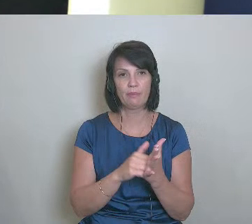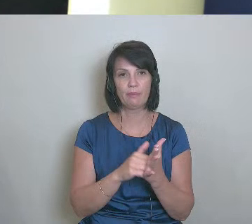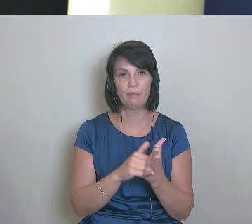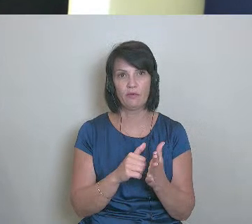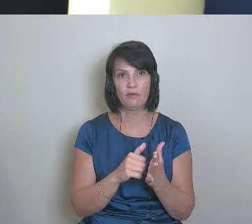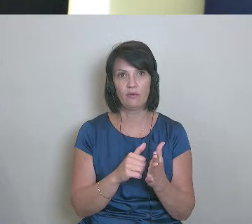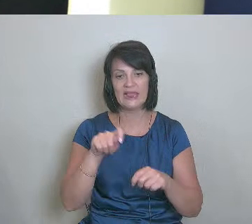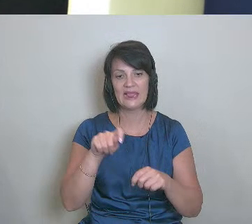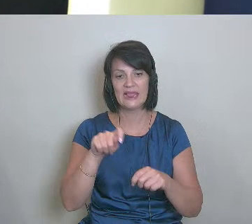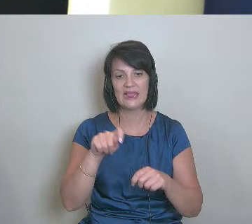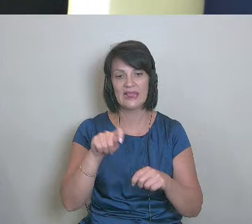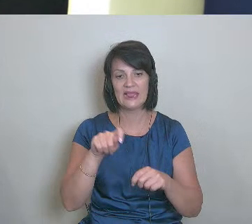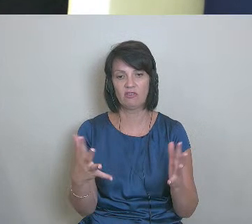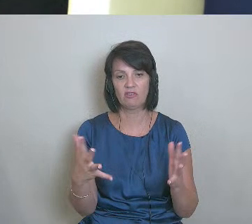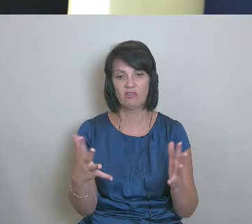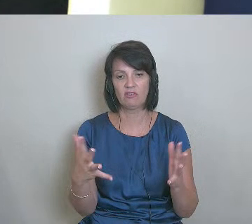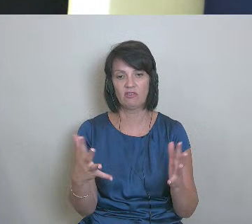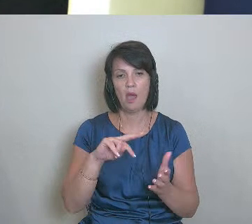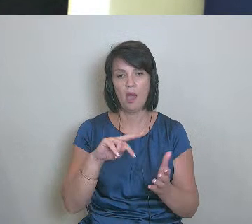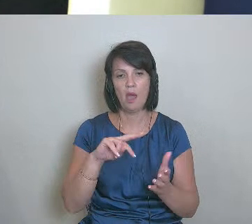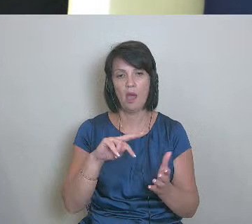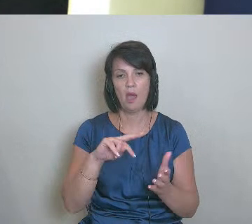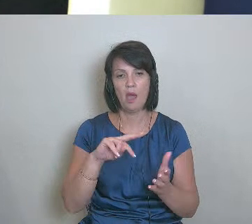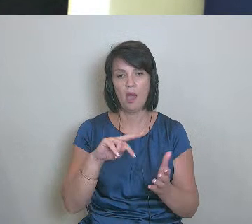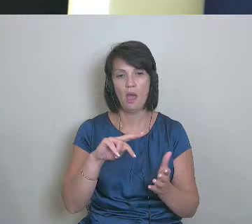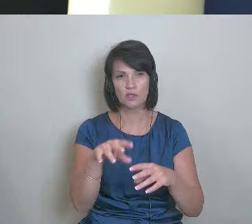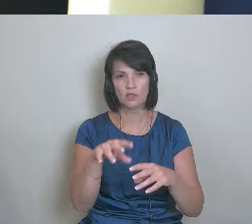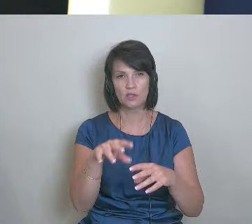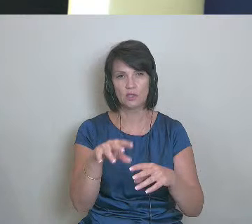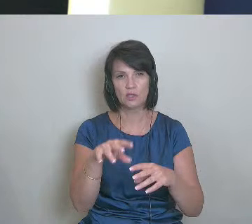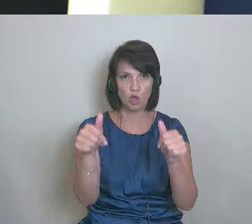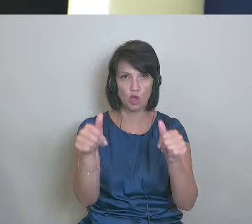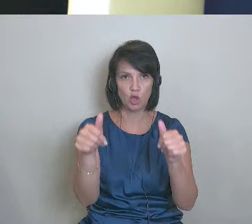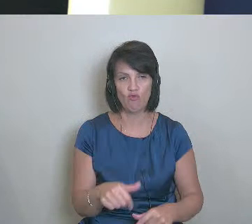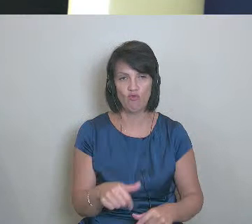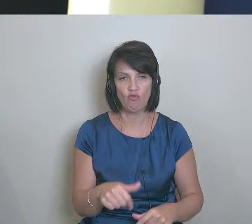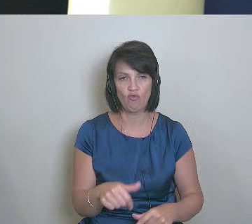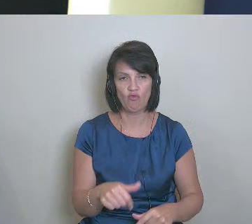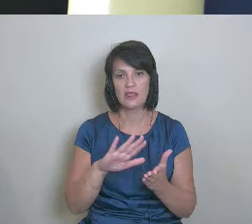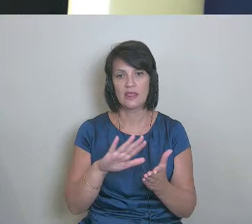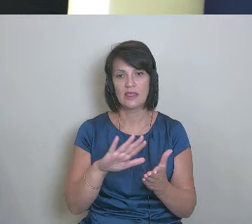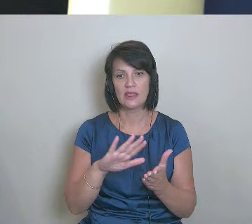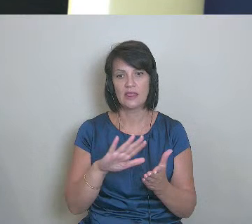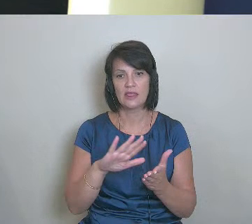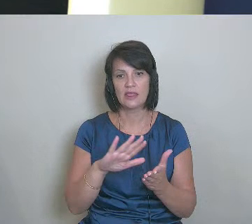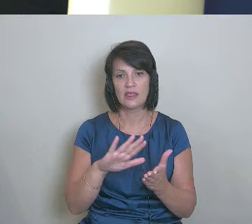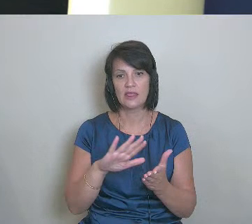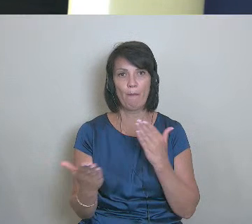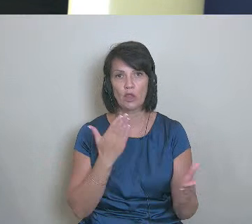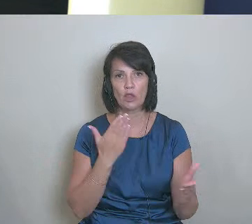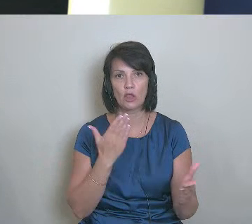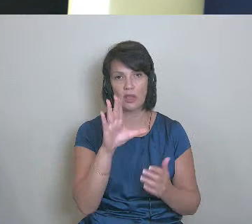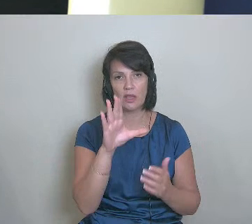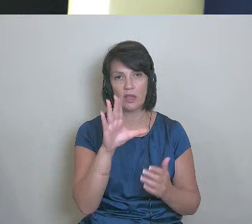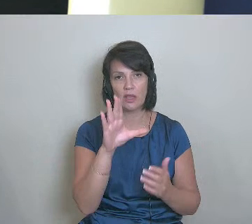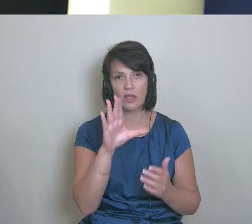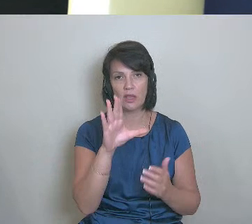experience. And as far as the crash tests are concerned, the modeling simulations, this situation with the